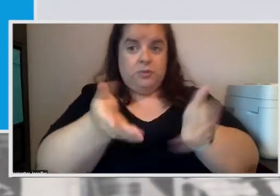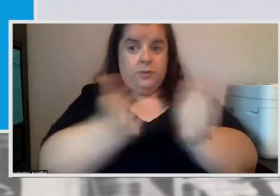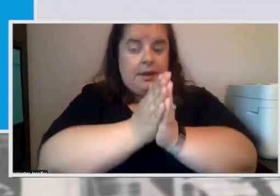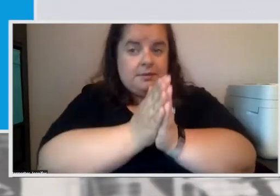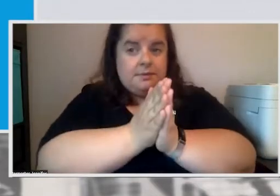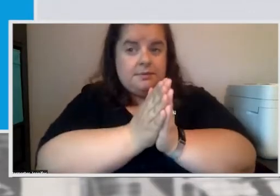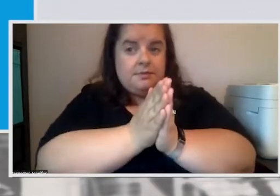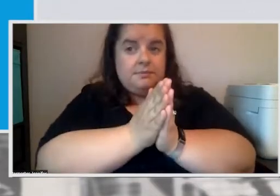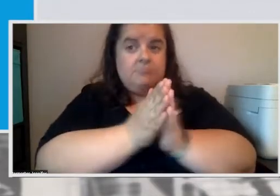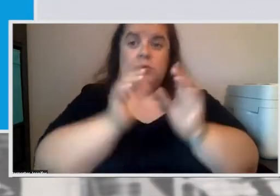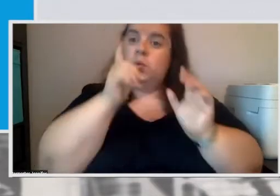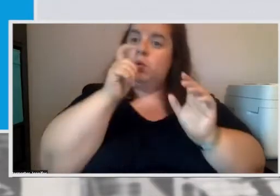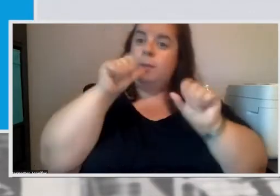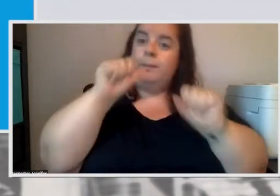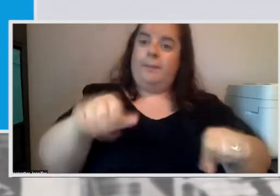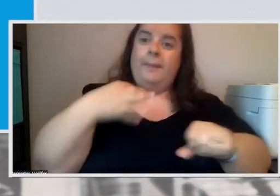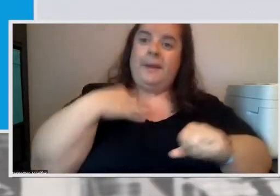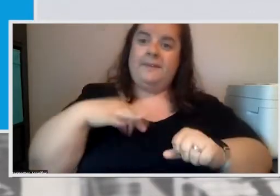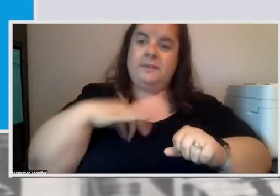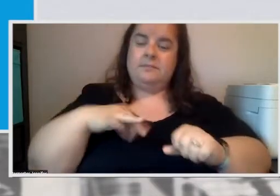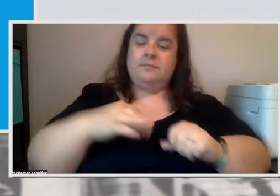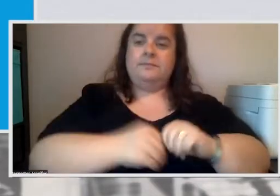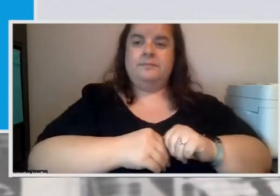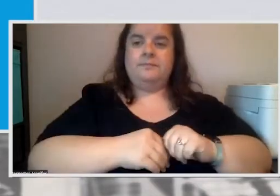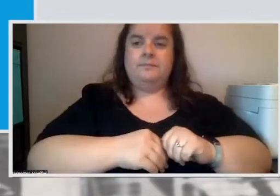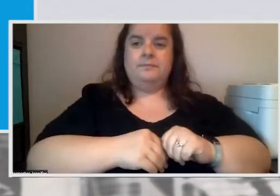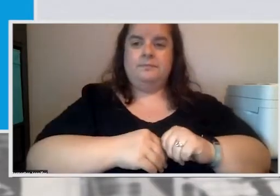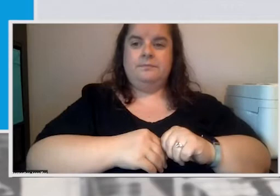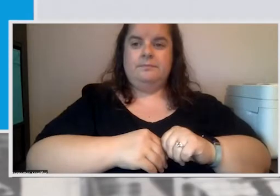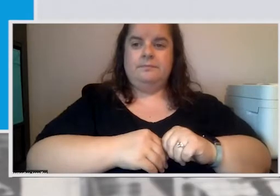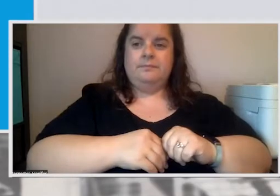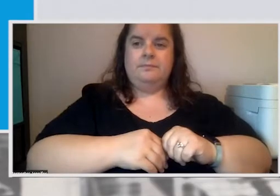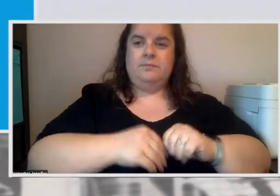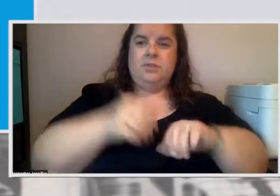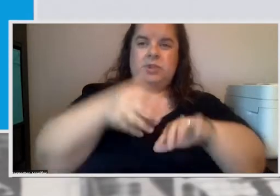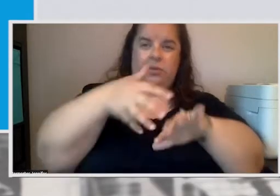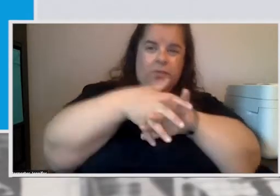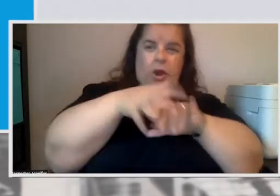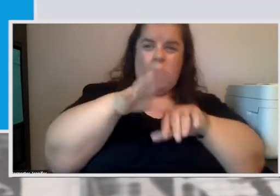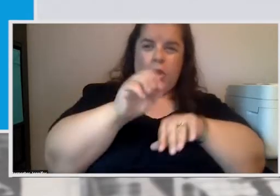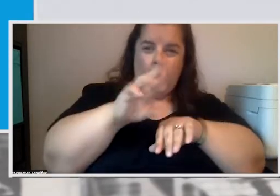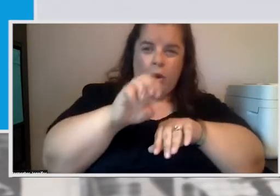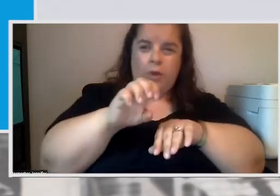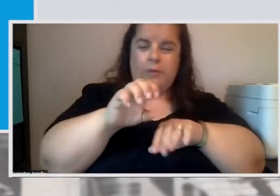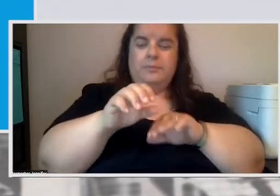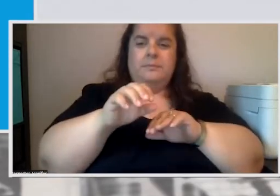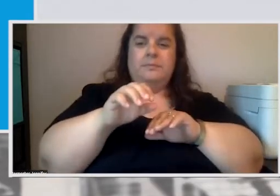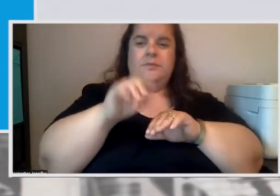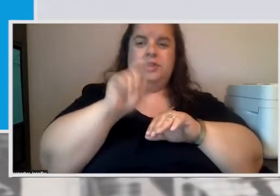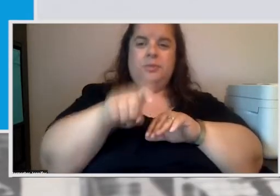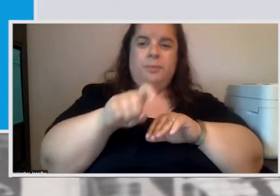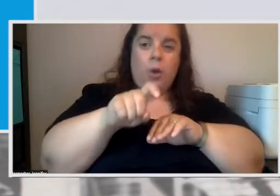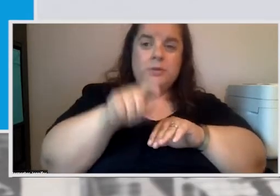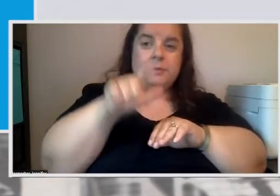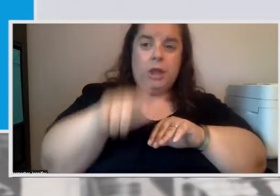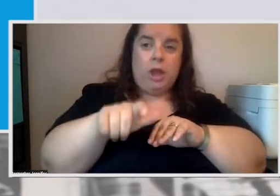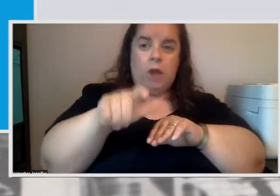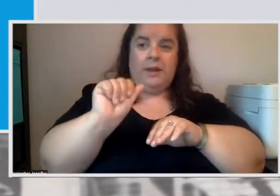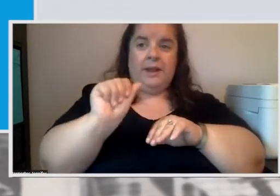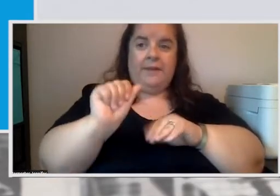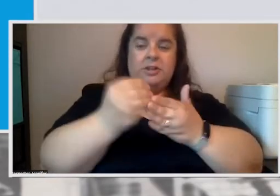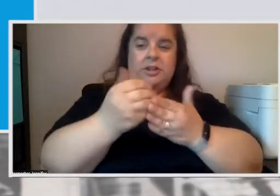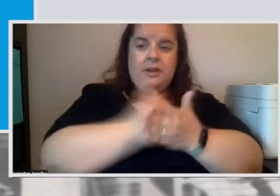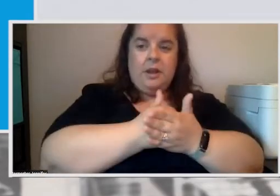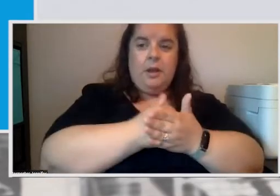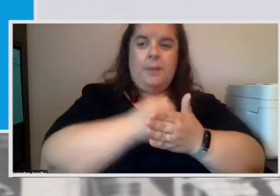who benefits? What's the core benefit? And it's supposed to be low to moderate income persons, right? 0 to